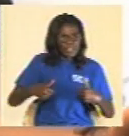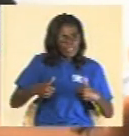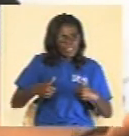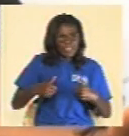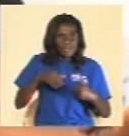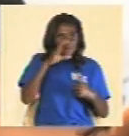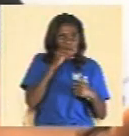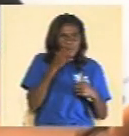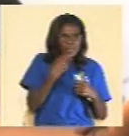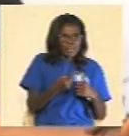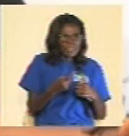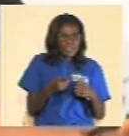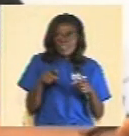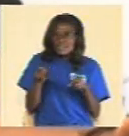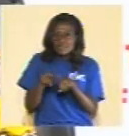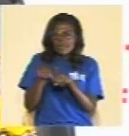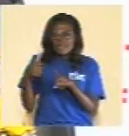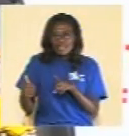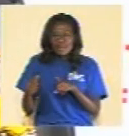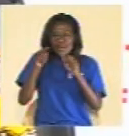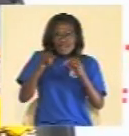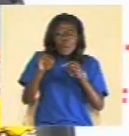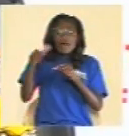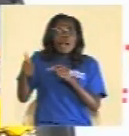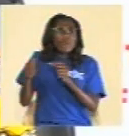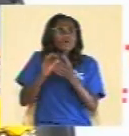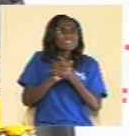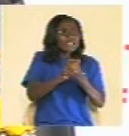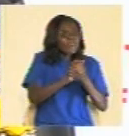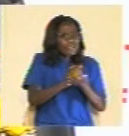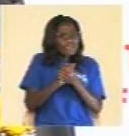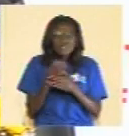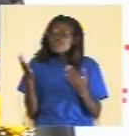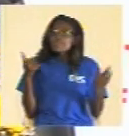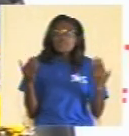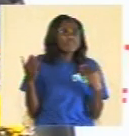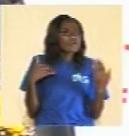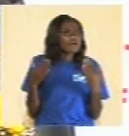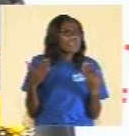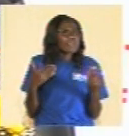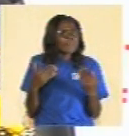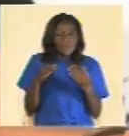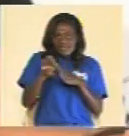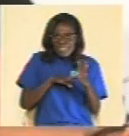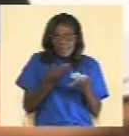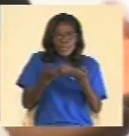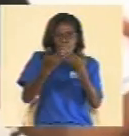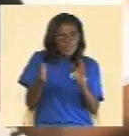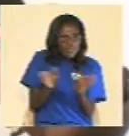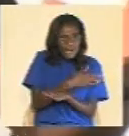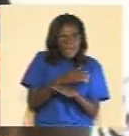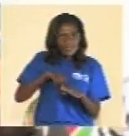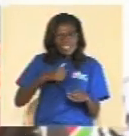the other key stakeholders to come on board to help the Ministry of Health to eliminate leprosy one day? So what